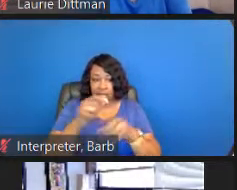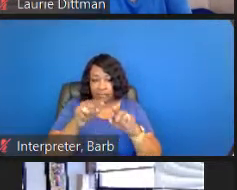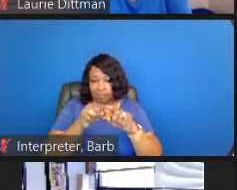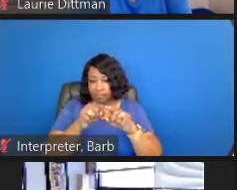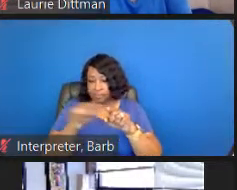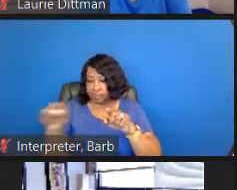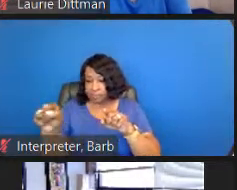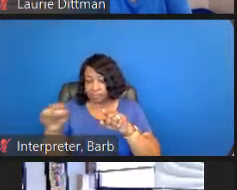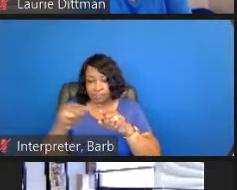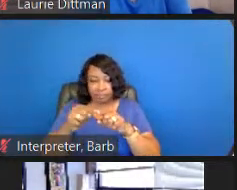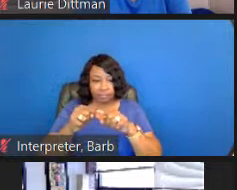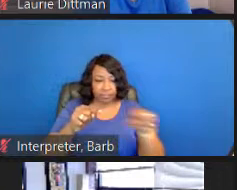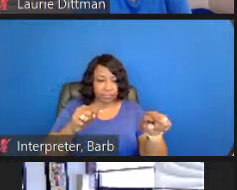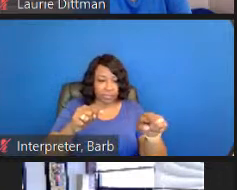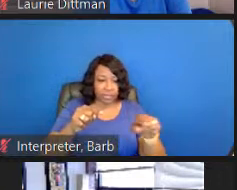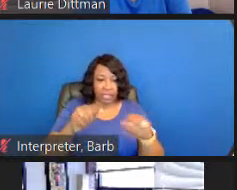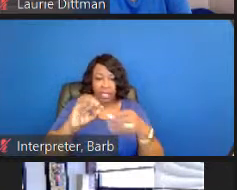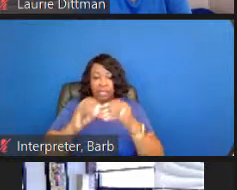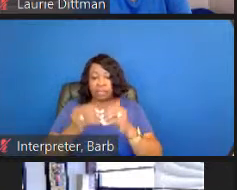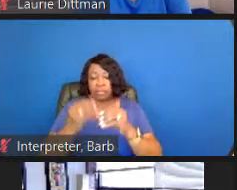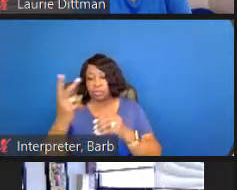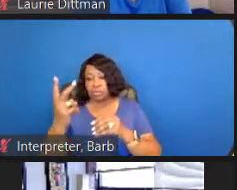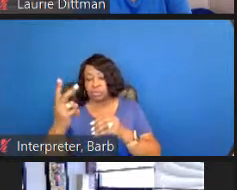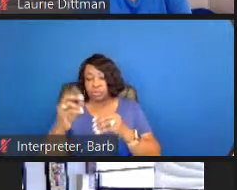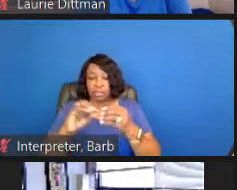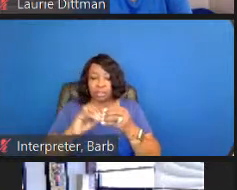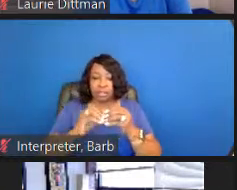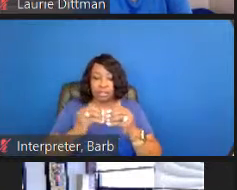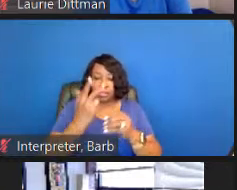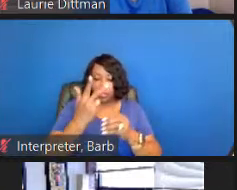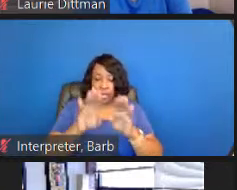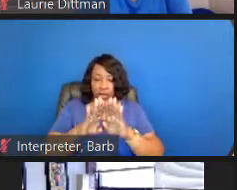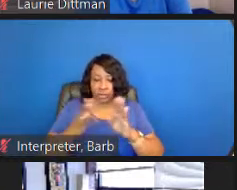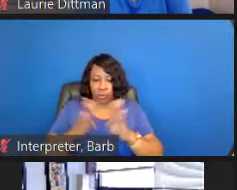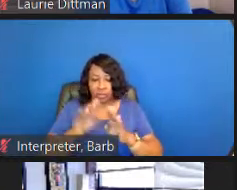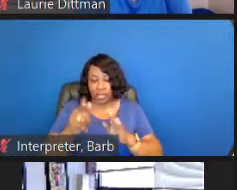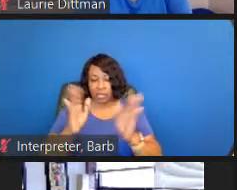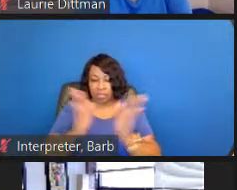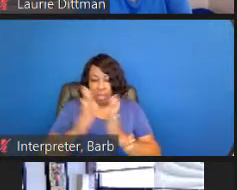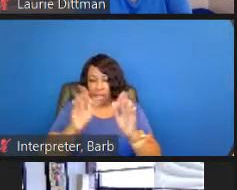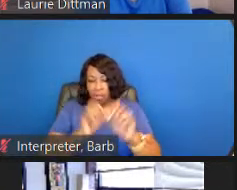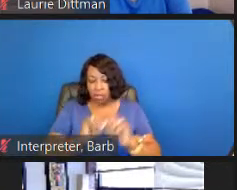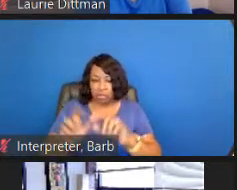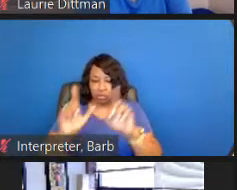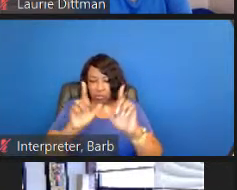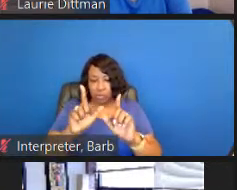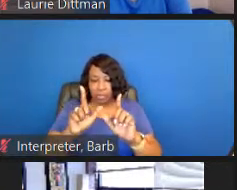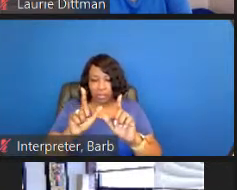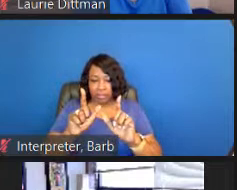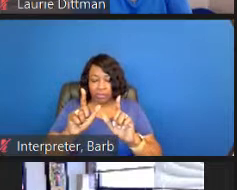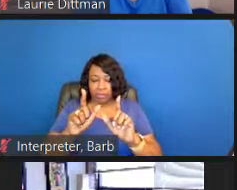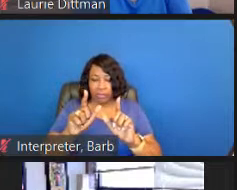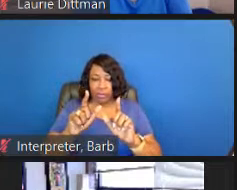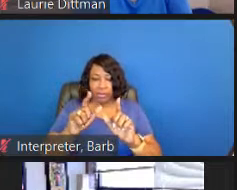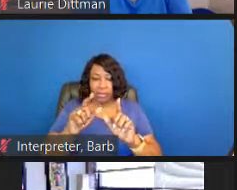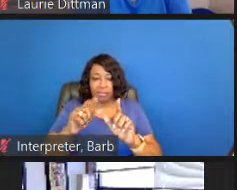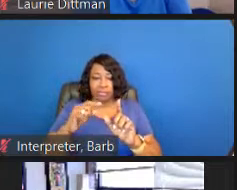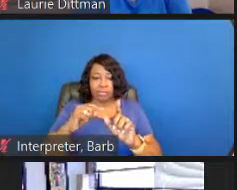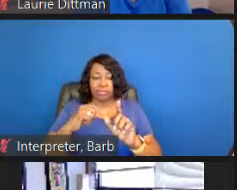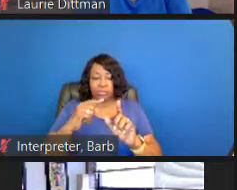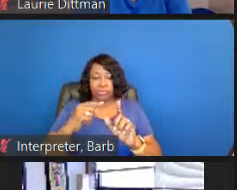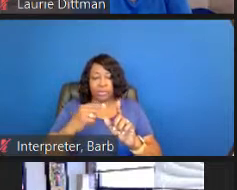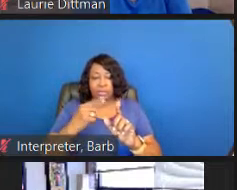each other at the number 2 and number 3 doors. This small screen basically repeats some of the route